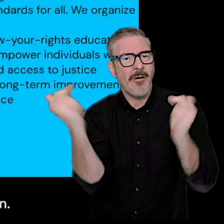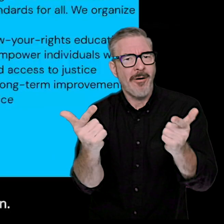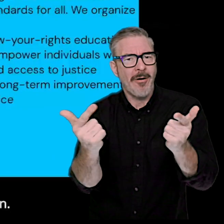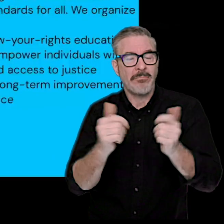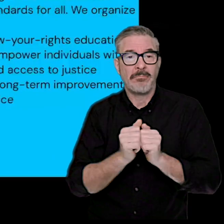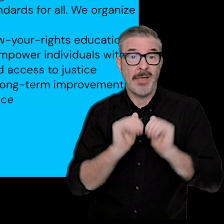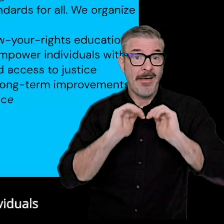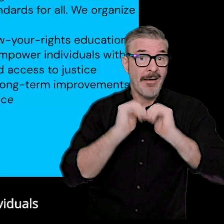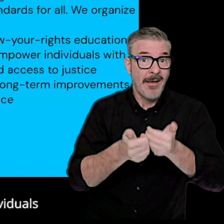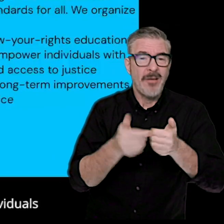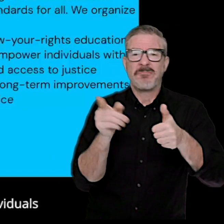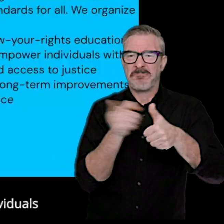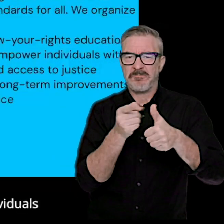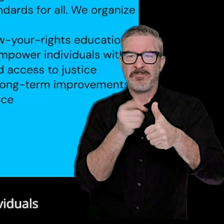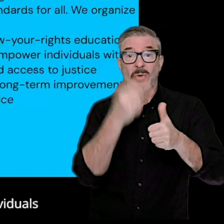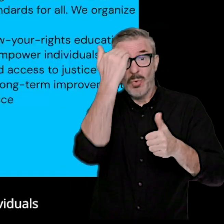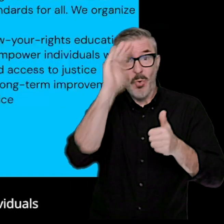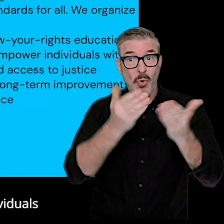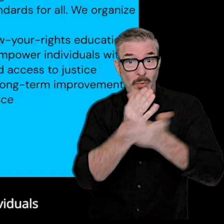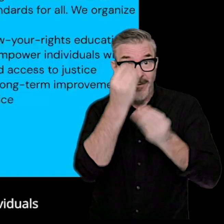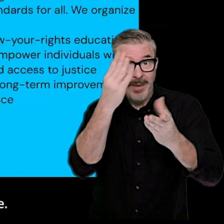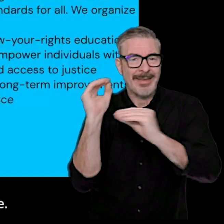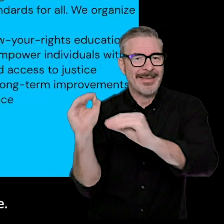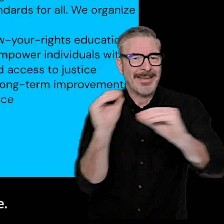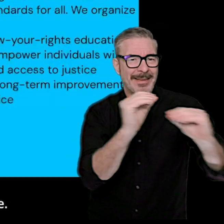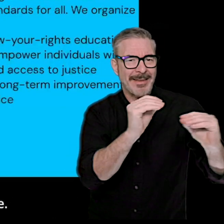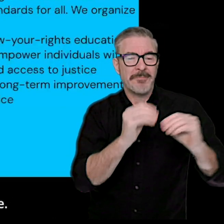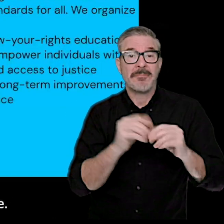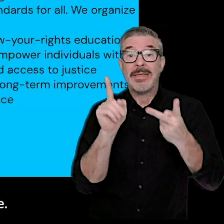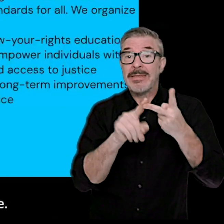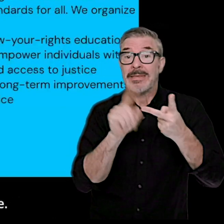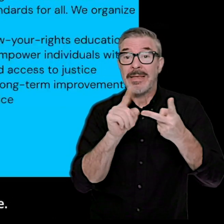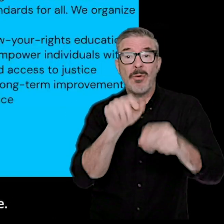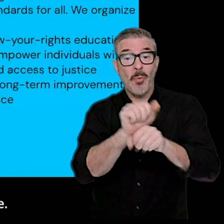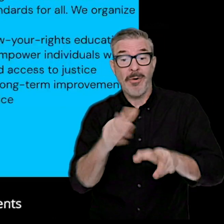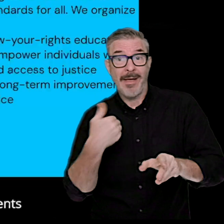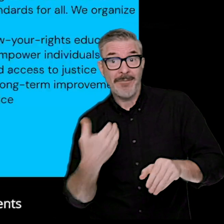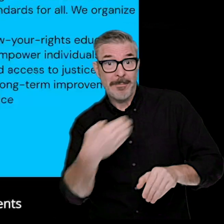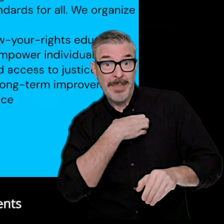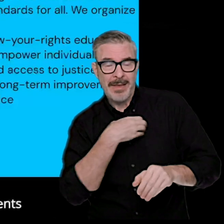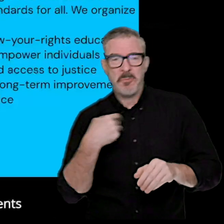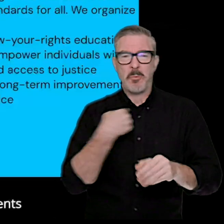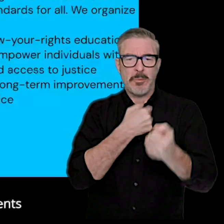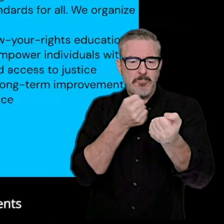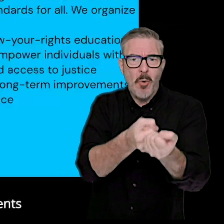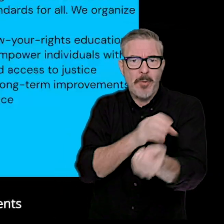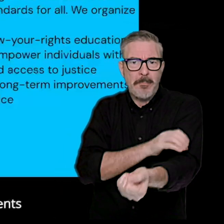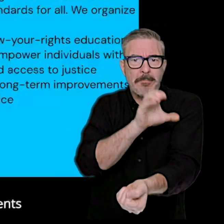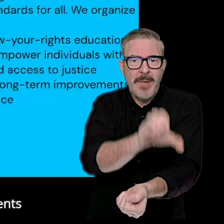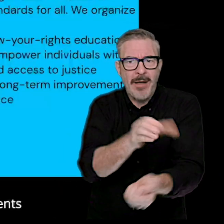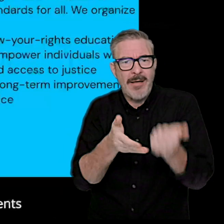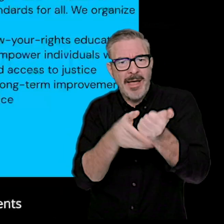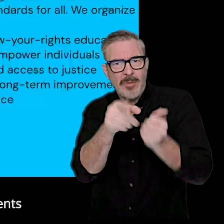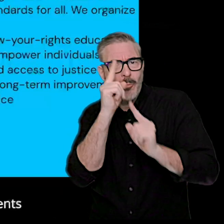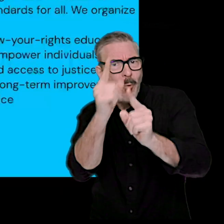education. The second is support and empower individuals with complaints and access to justice. And the last pillar is we campaign